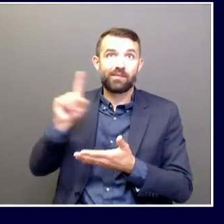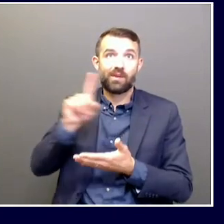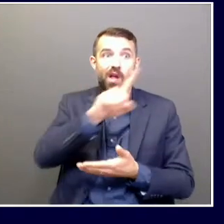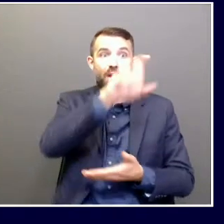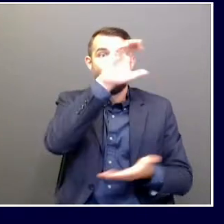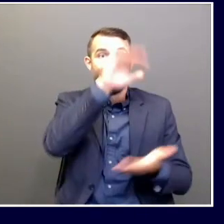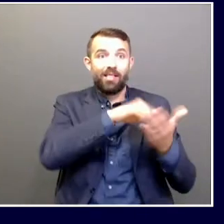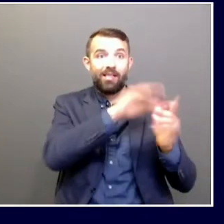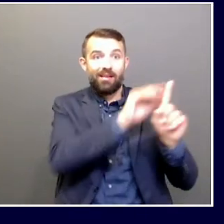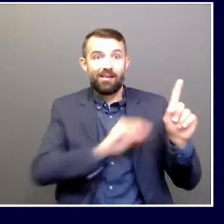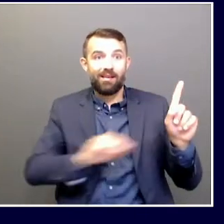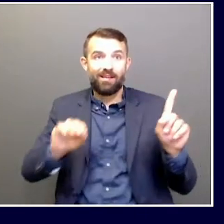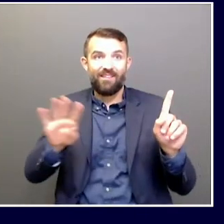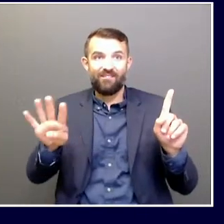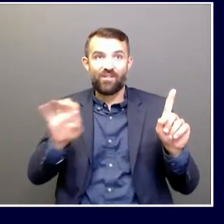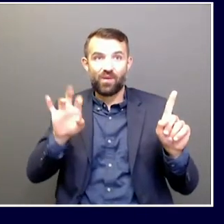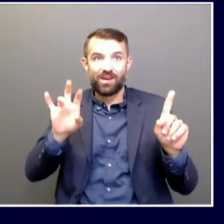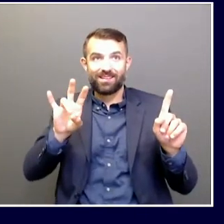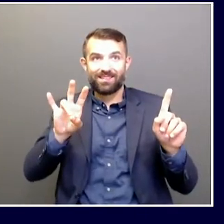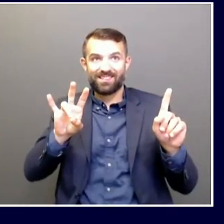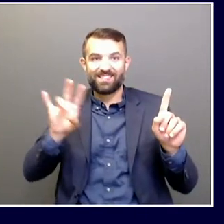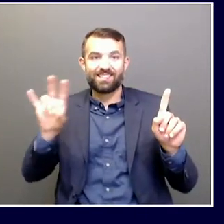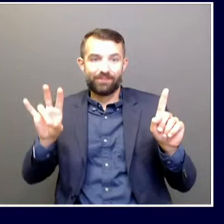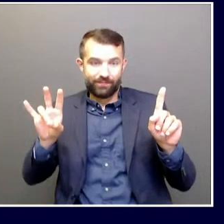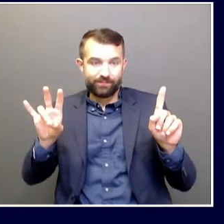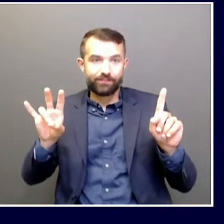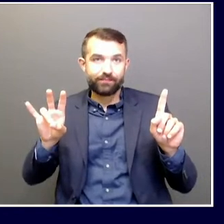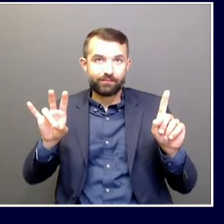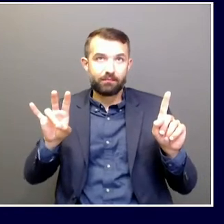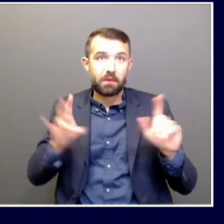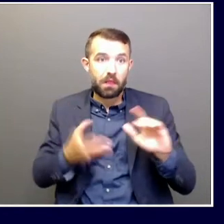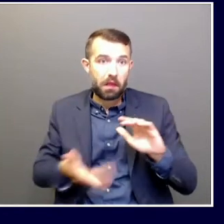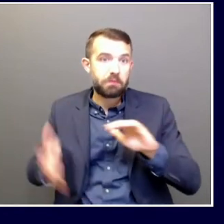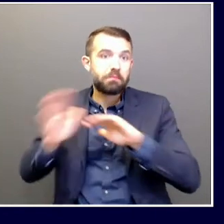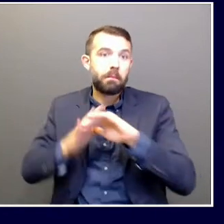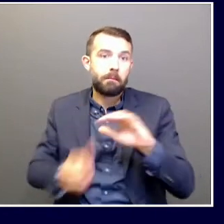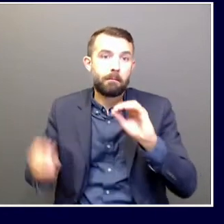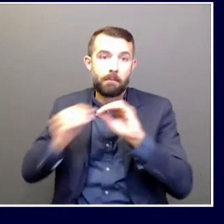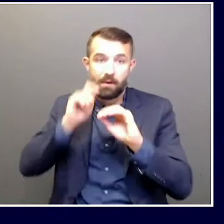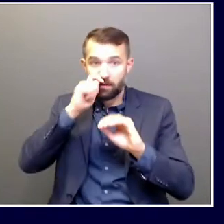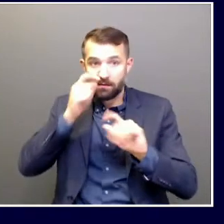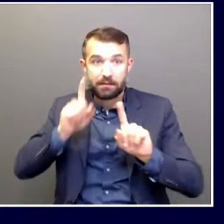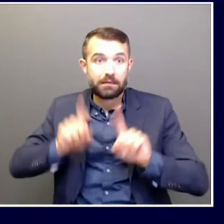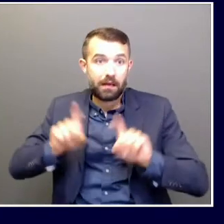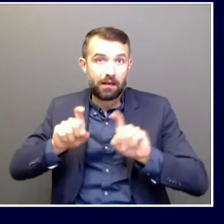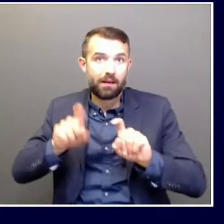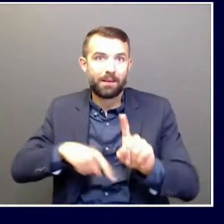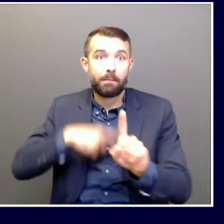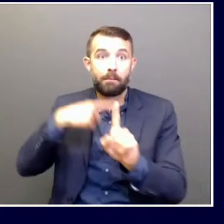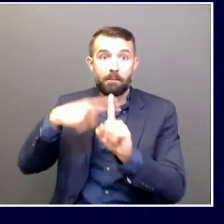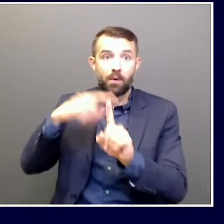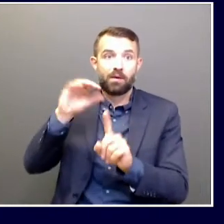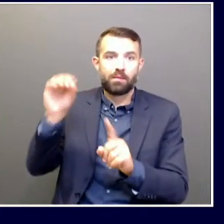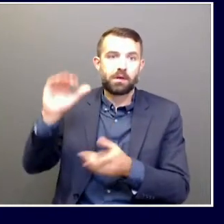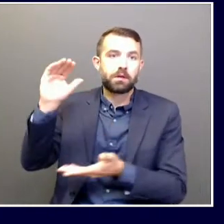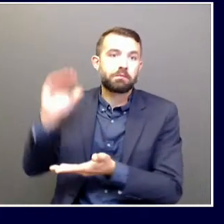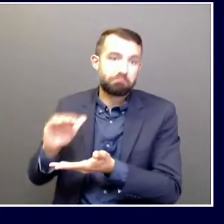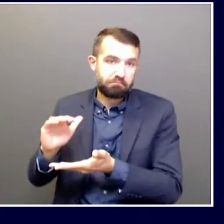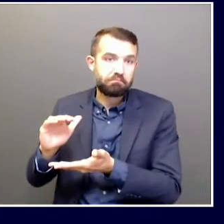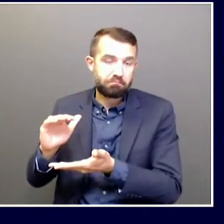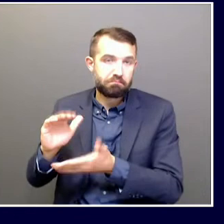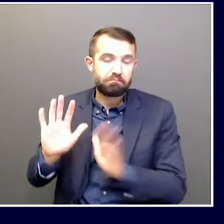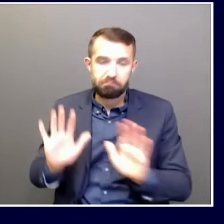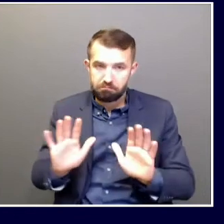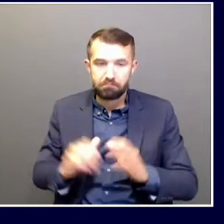477 for every 100,000, a significant amount of growth just over the past 7 days. And finally, an update as to